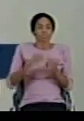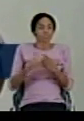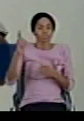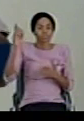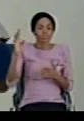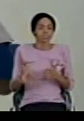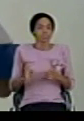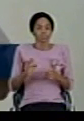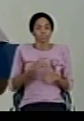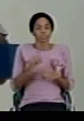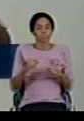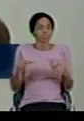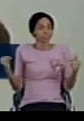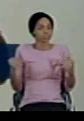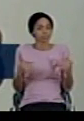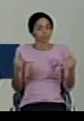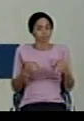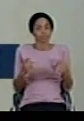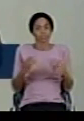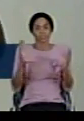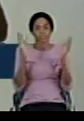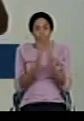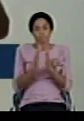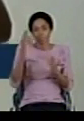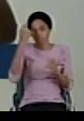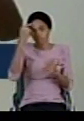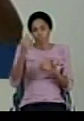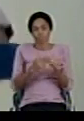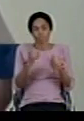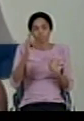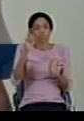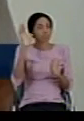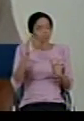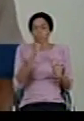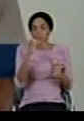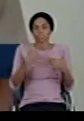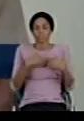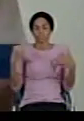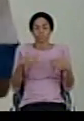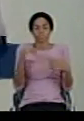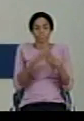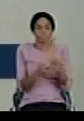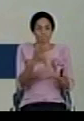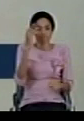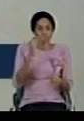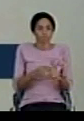Brethren, when you talk of pain, I pray for every one of you, you will not have pain in Jesus' name.